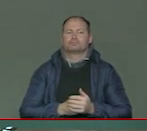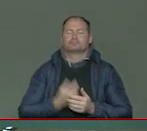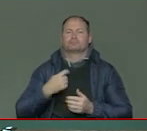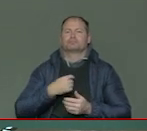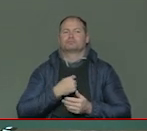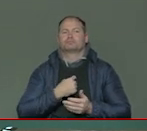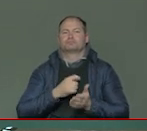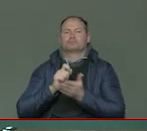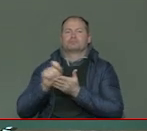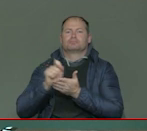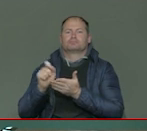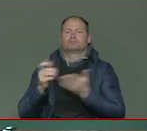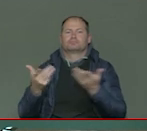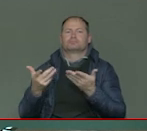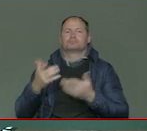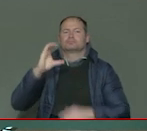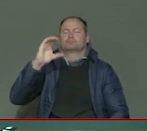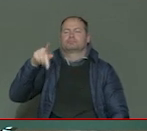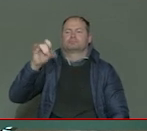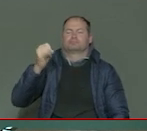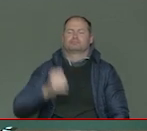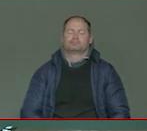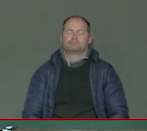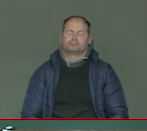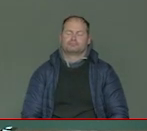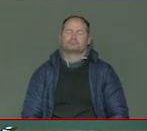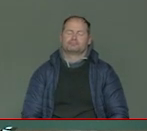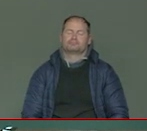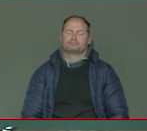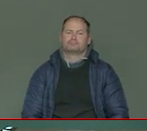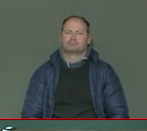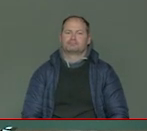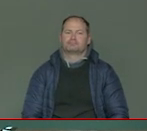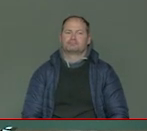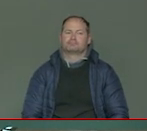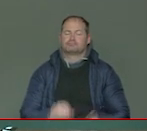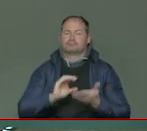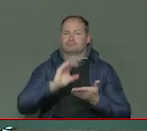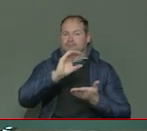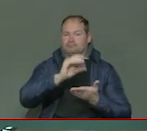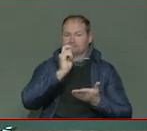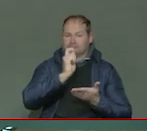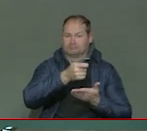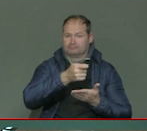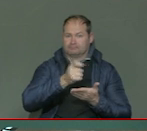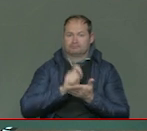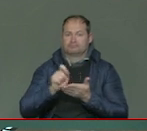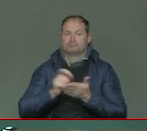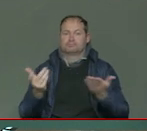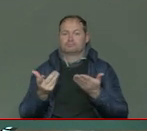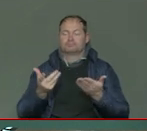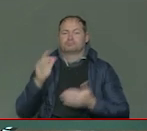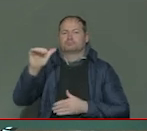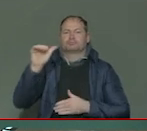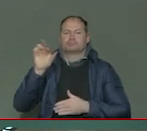our CPJ. And then that transaction must also be recorded in our bank